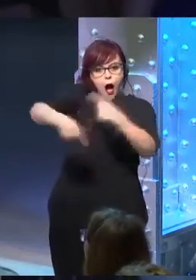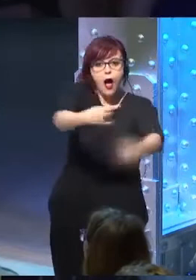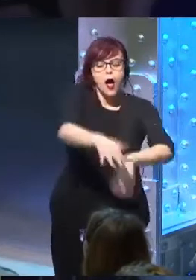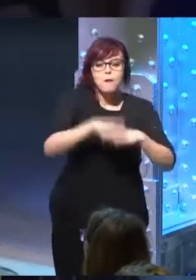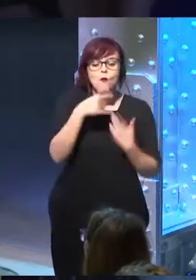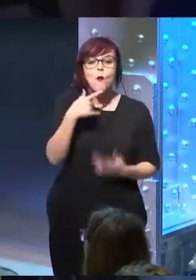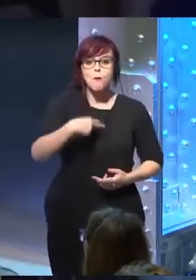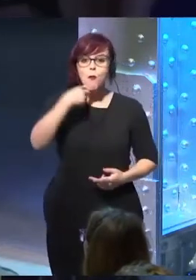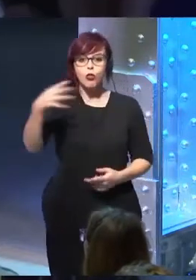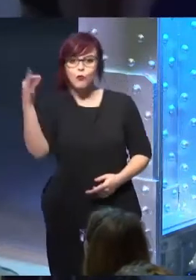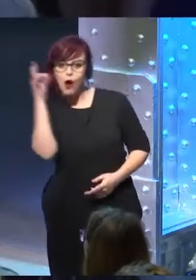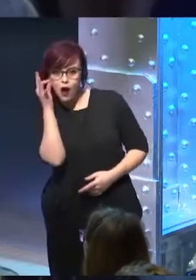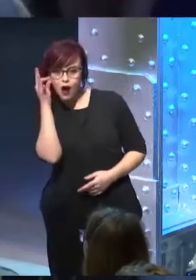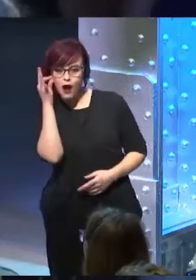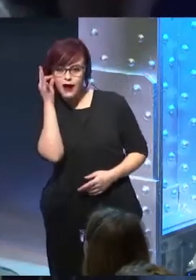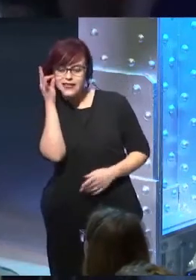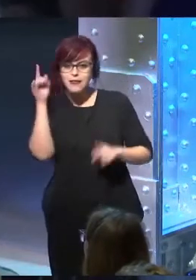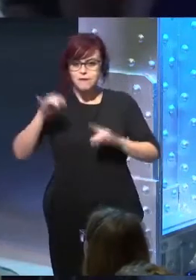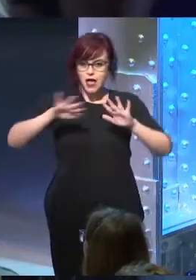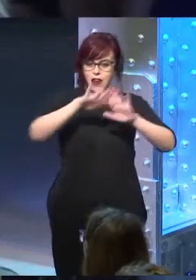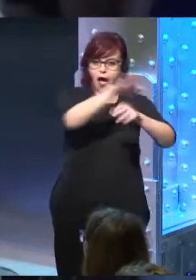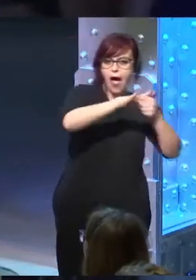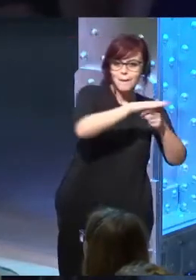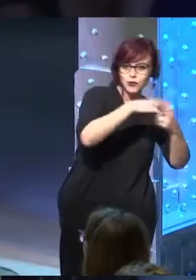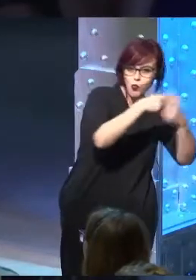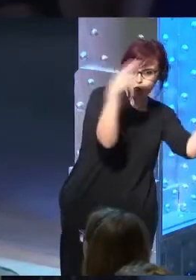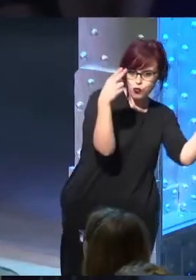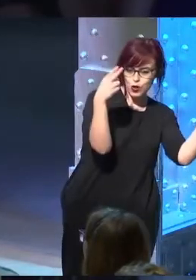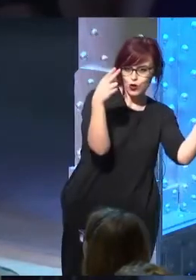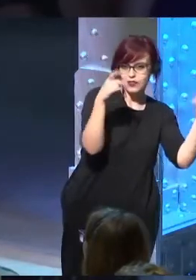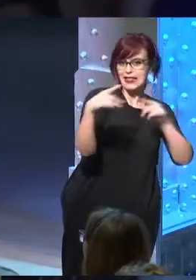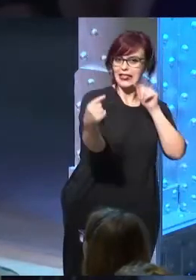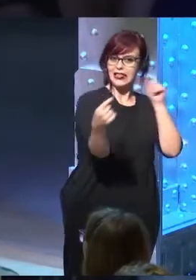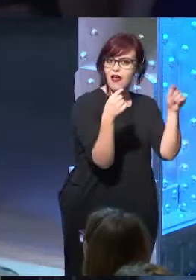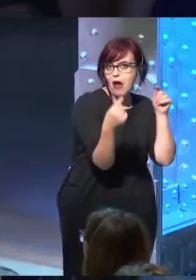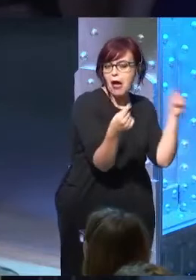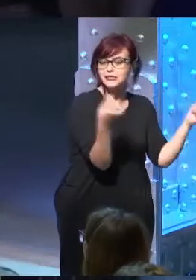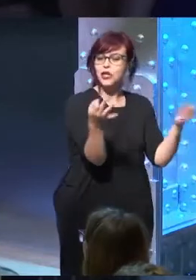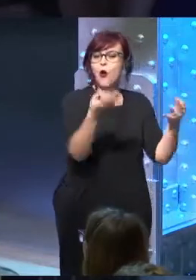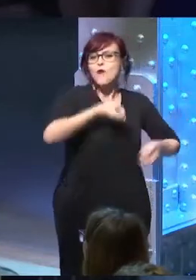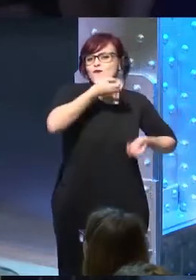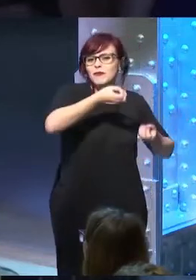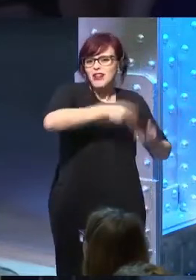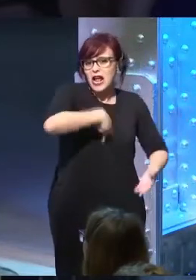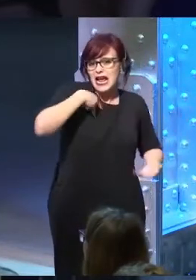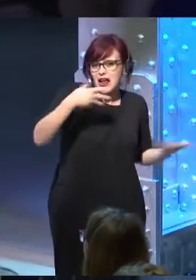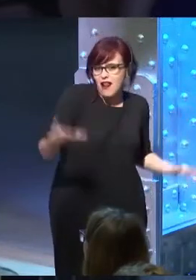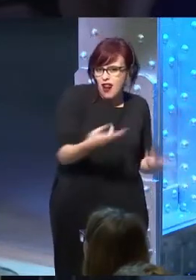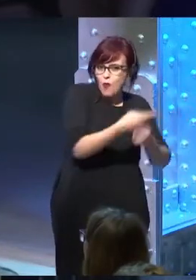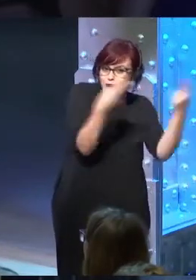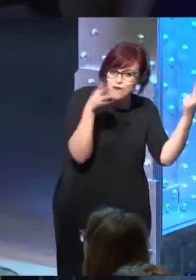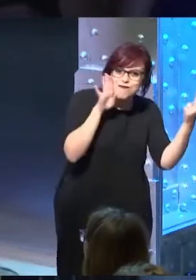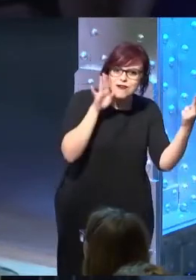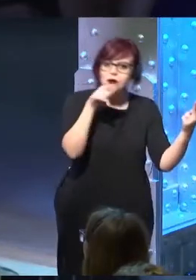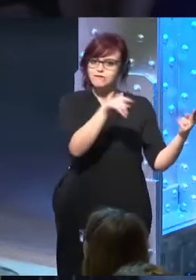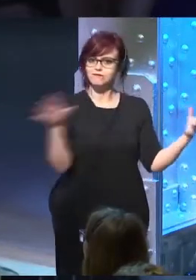and the public sphere of speech-making, debate, and comment. And I'm hoping that by